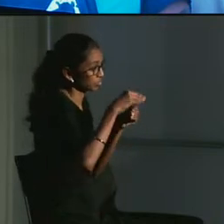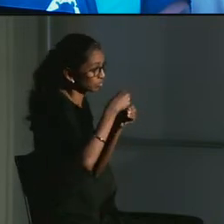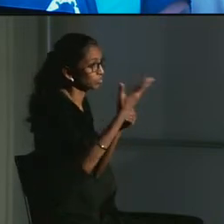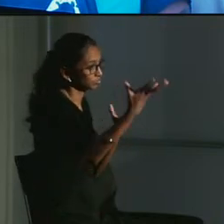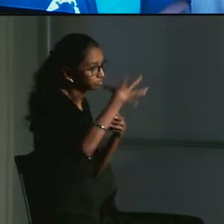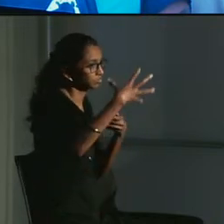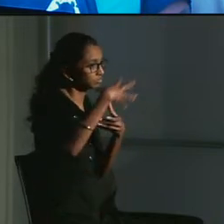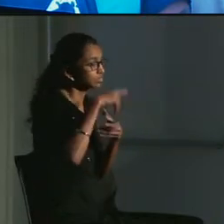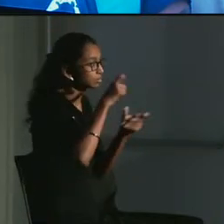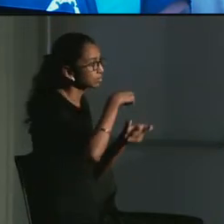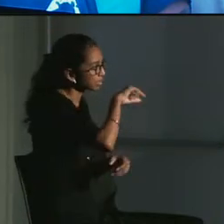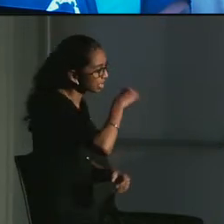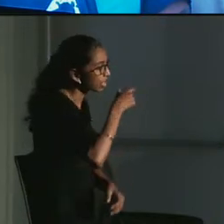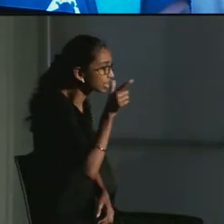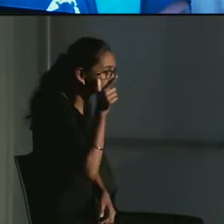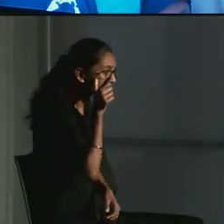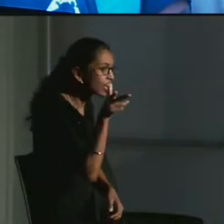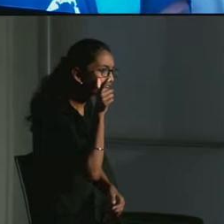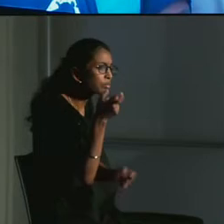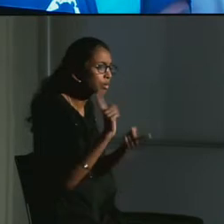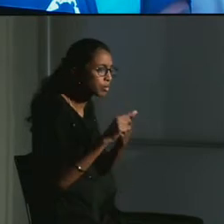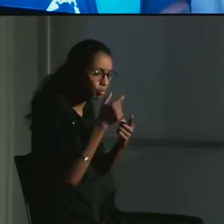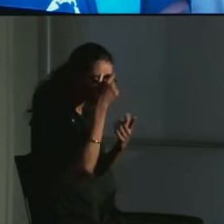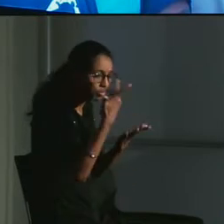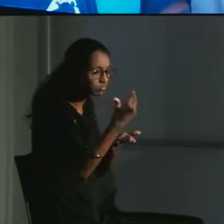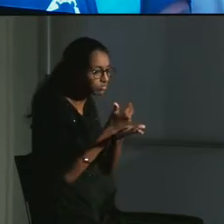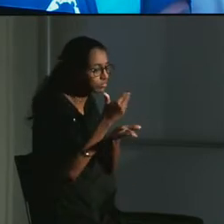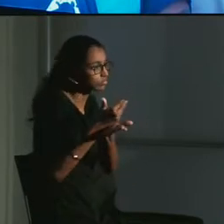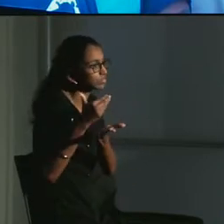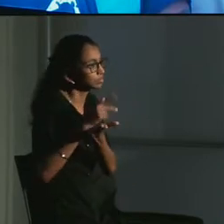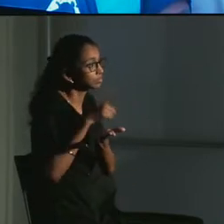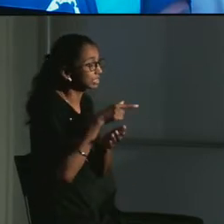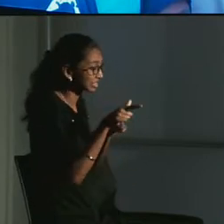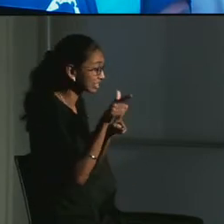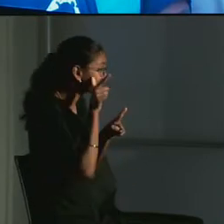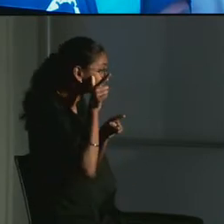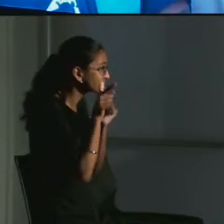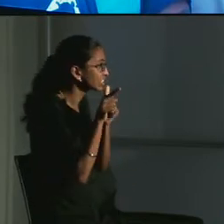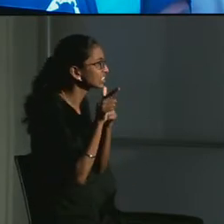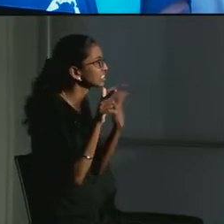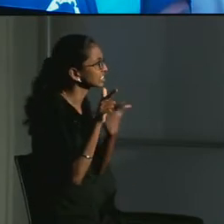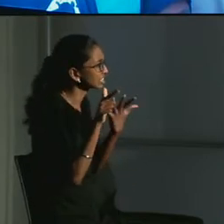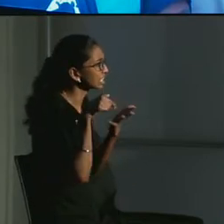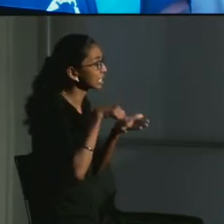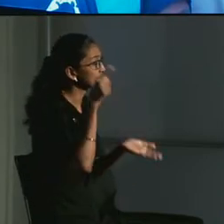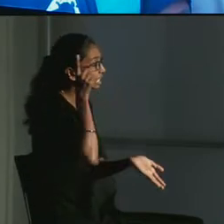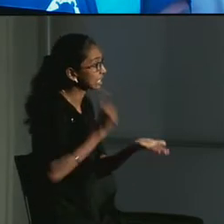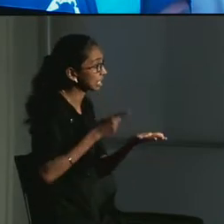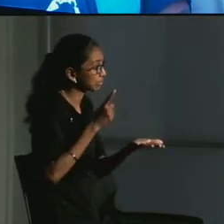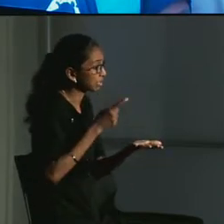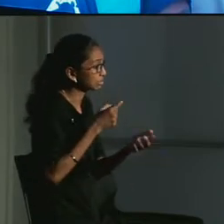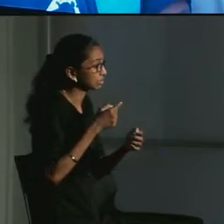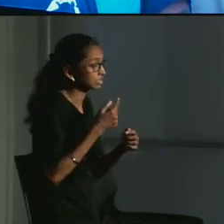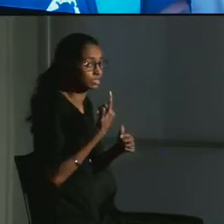and the conversation on also, you know, how does listening, because it demands and begs,